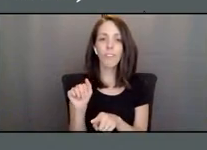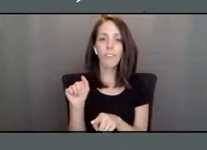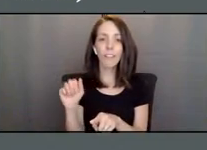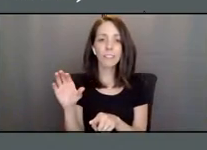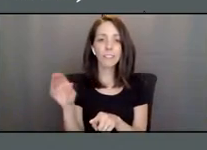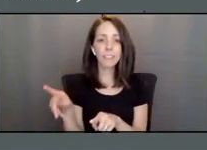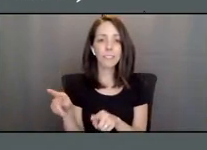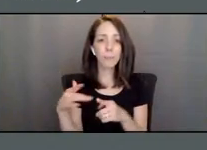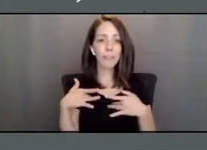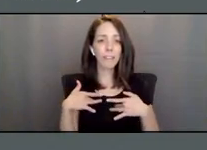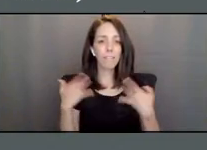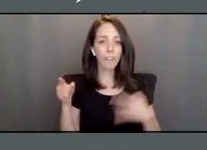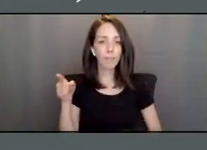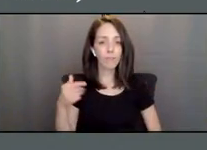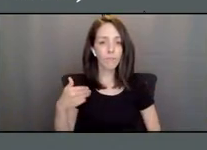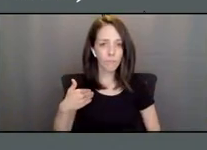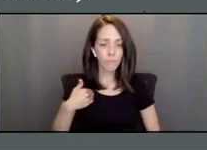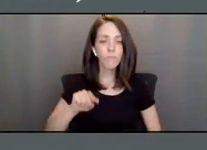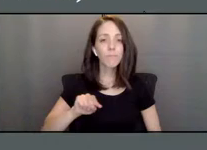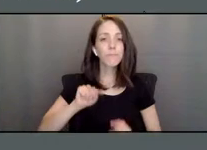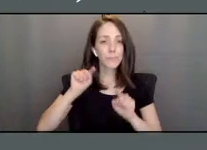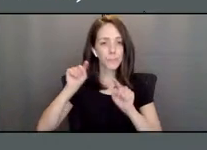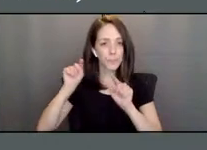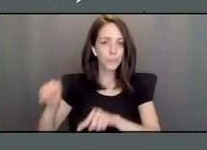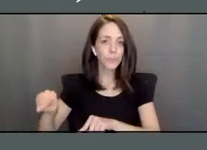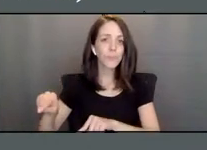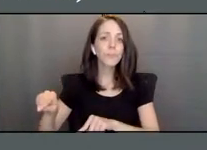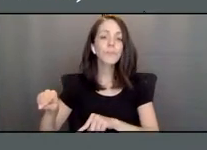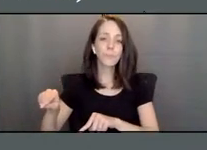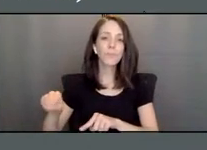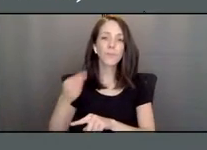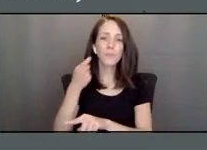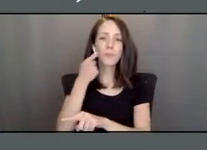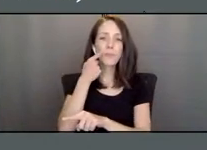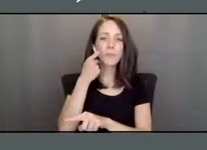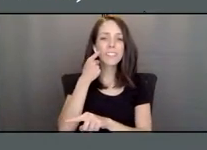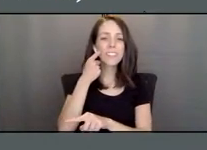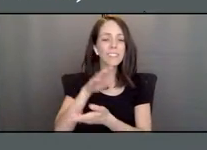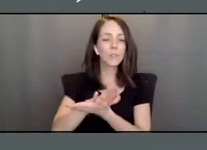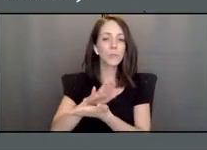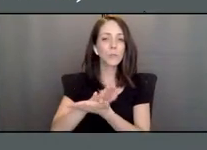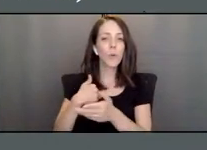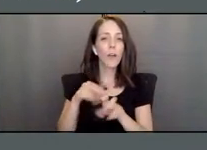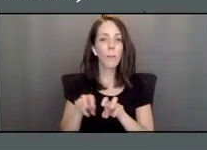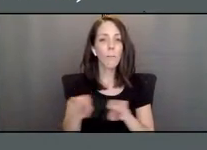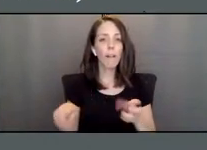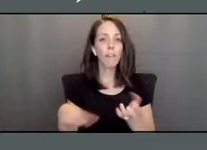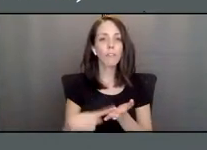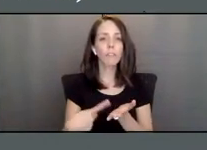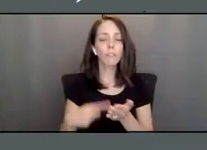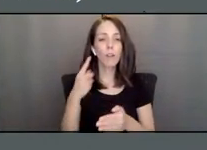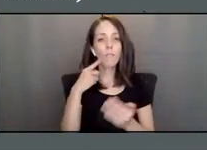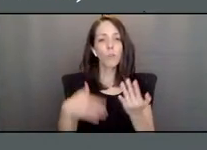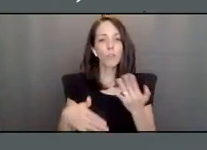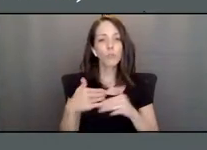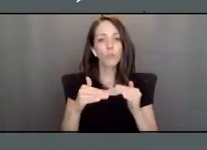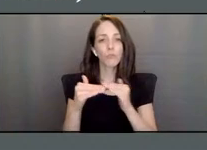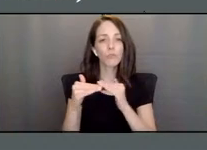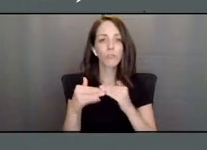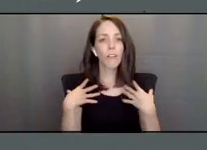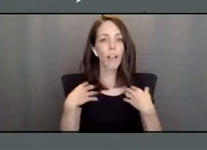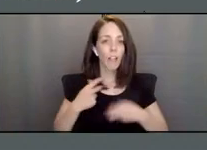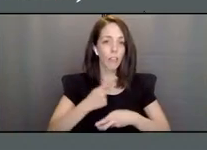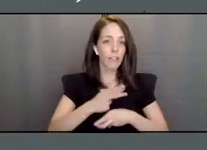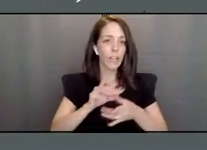which faculty, students, and staff attended. And recently, the campus held a panel discussion on social justice and healthcare in early June.